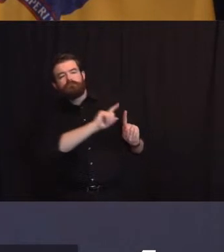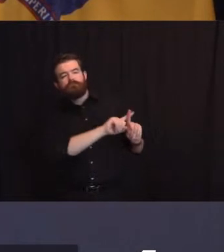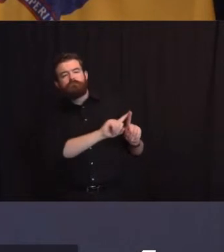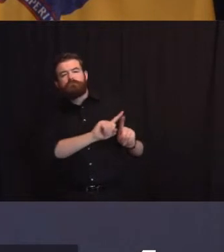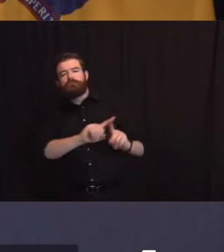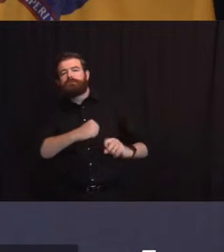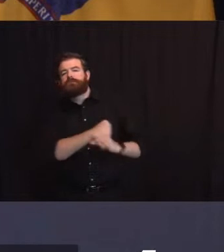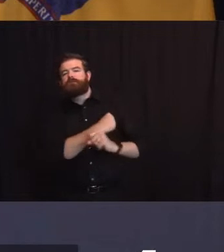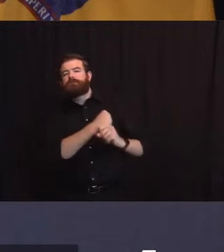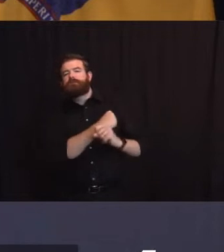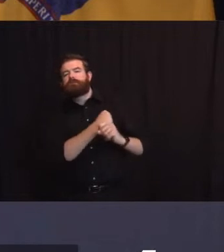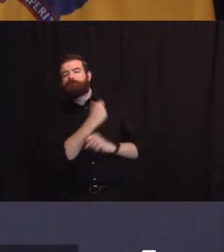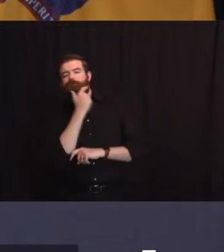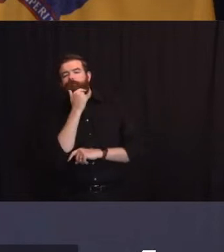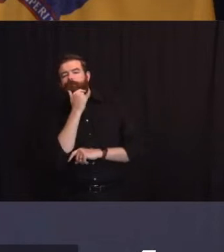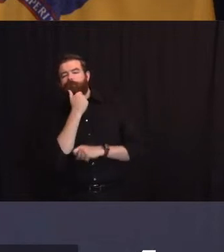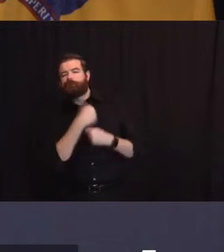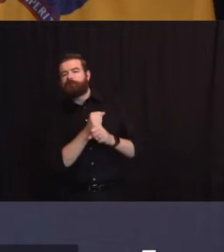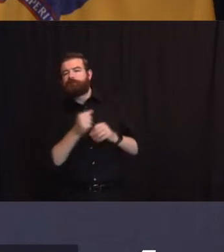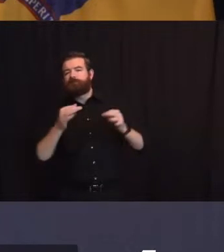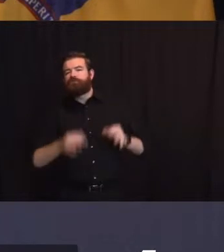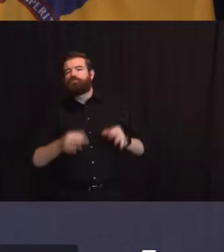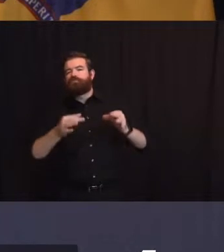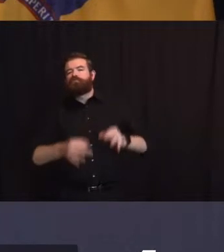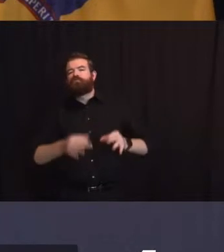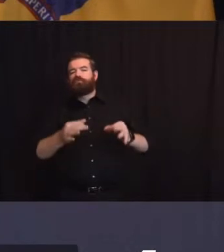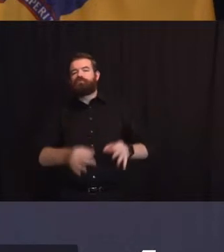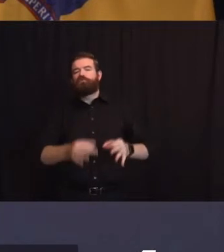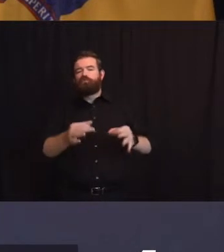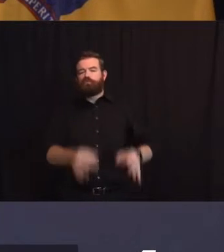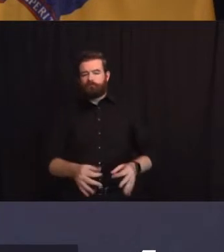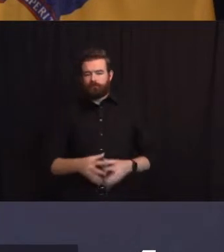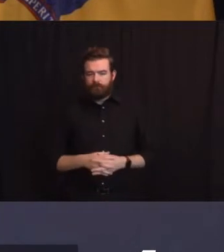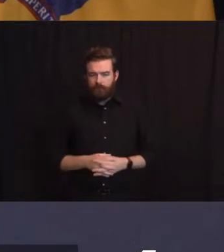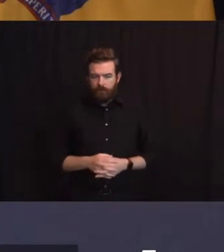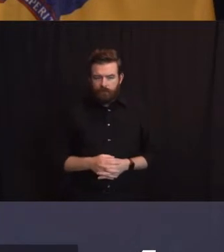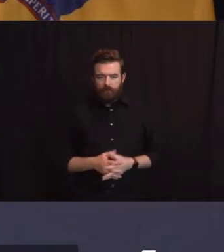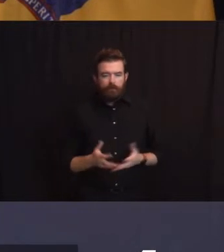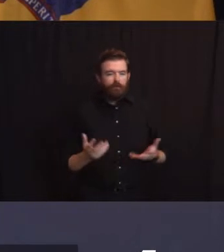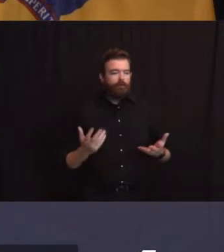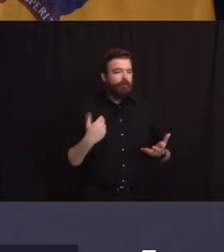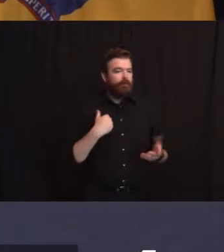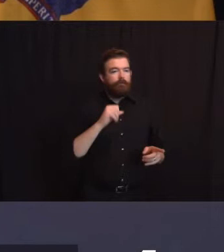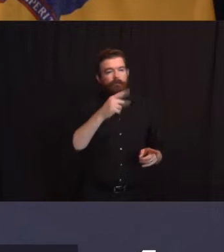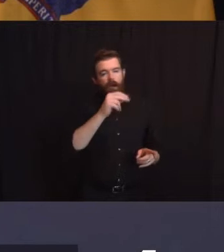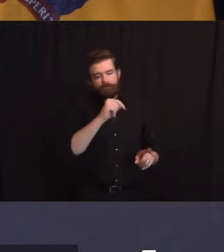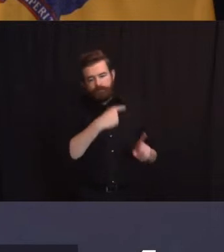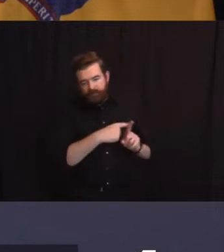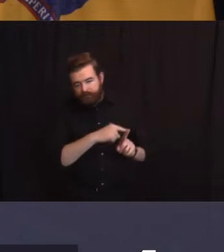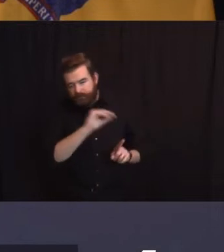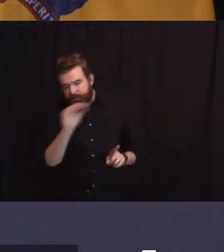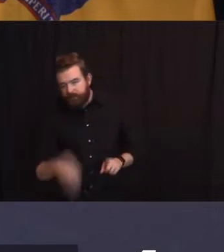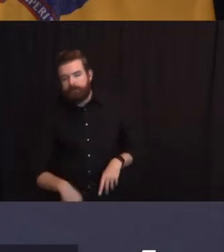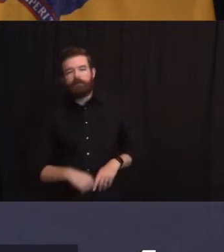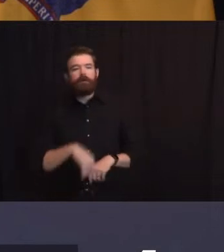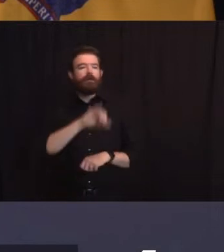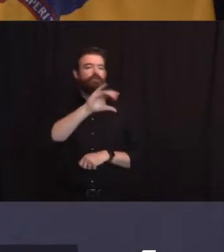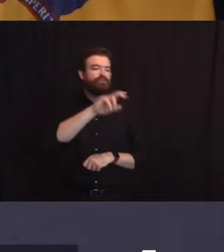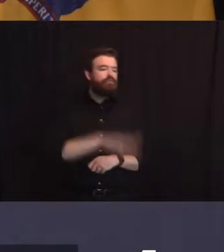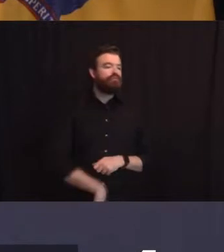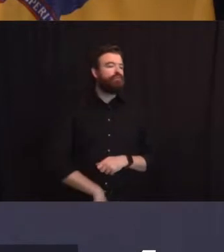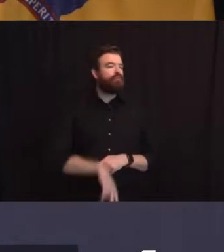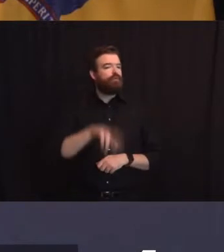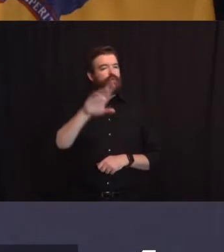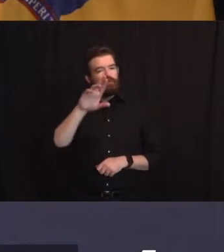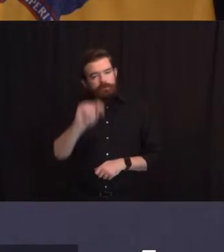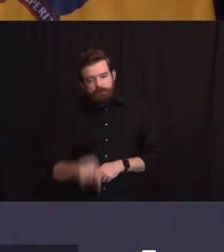Spot positivity, hospitalizations, intensive care, Rate of transmission, a little bit of a variation